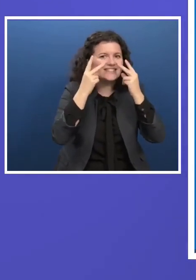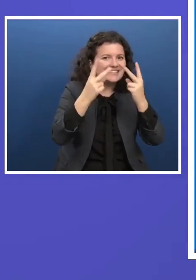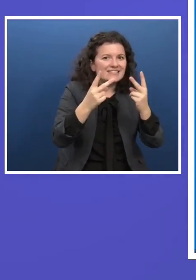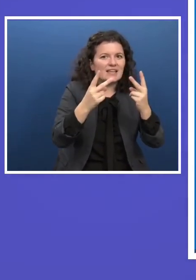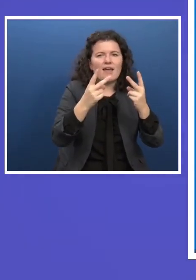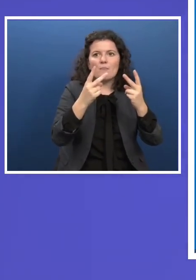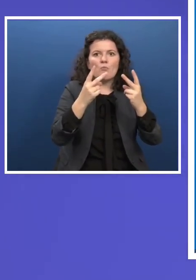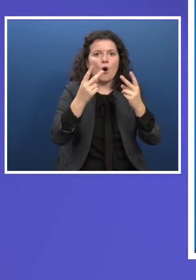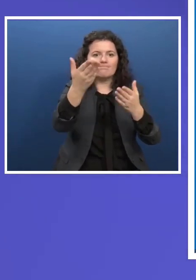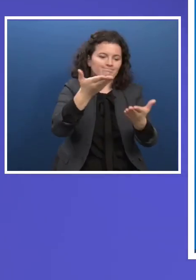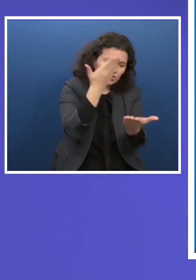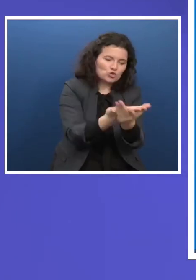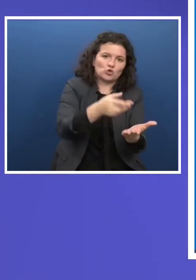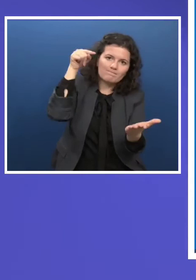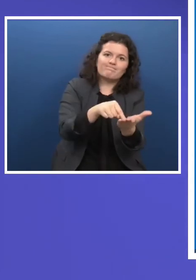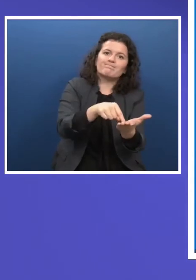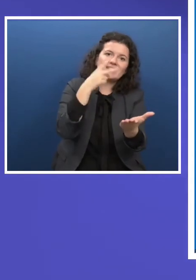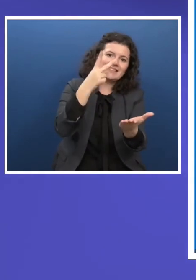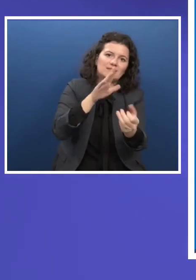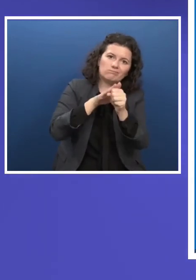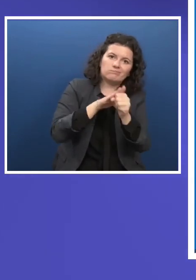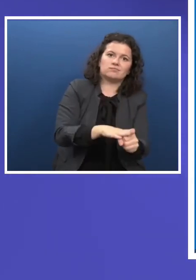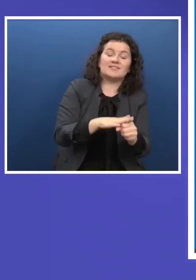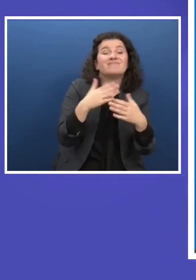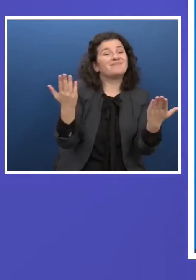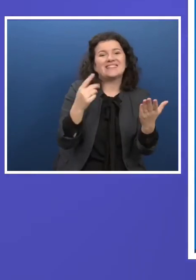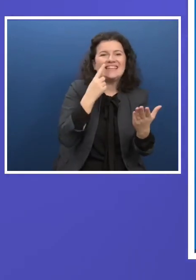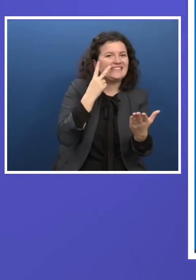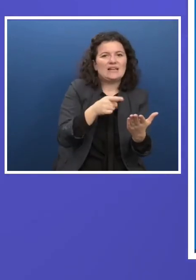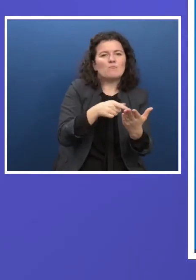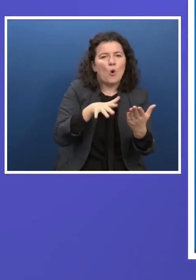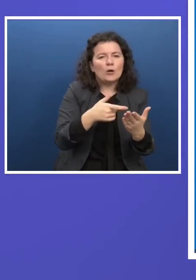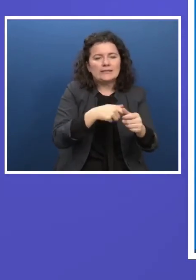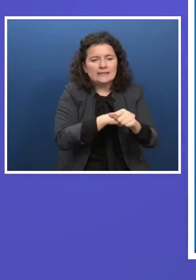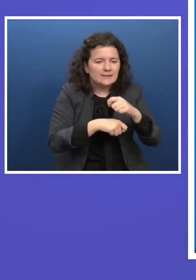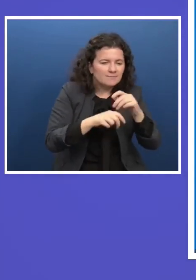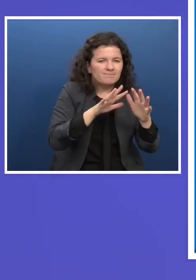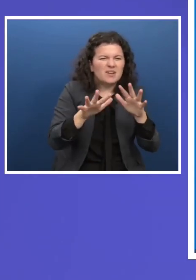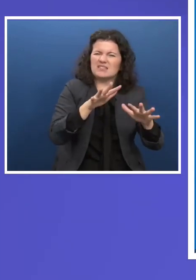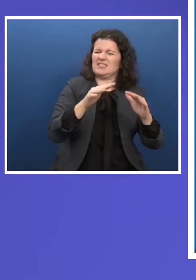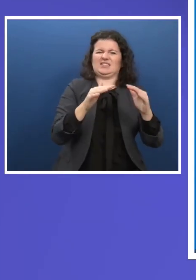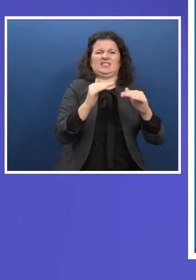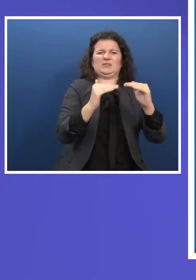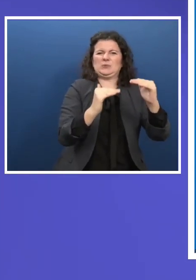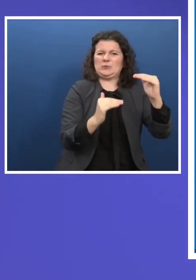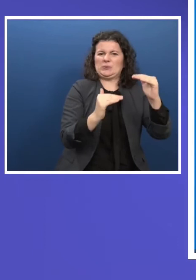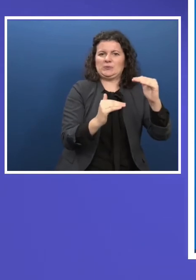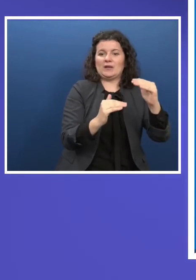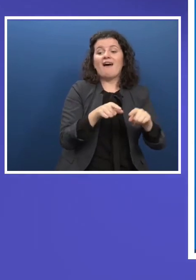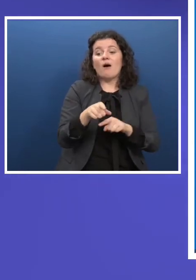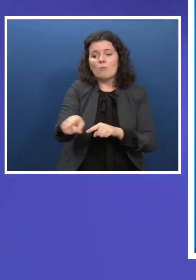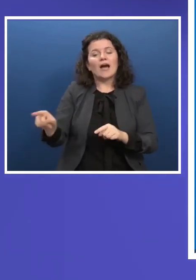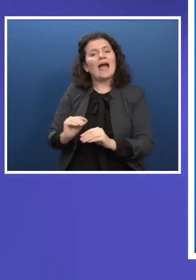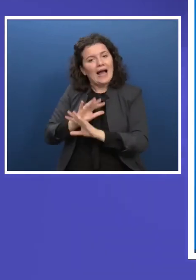to point towards and to try and see what policies could address them. So we really